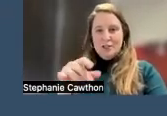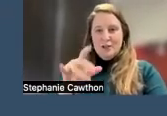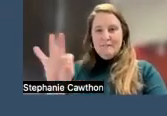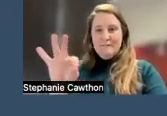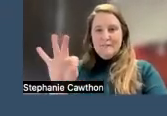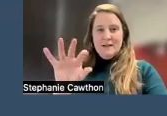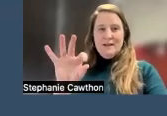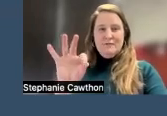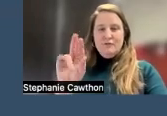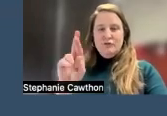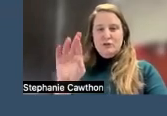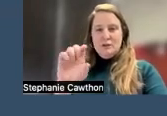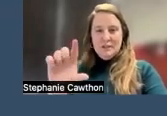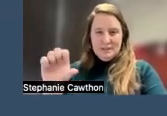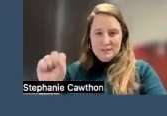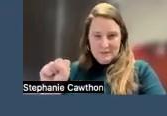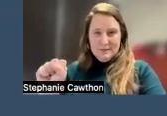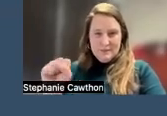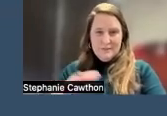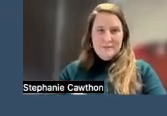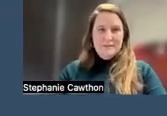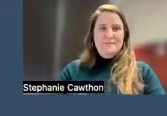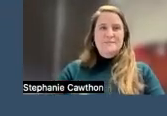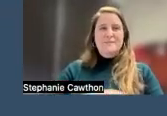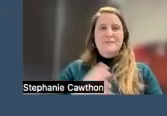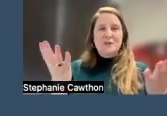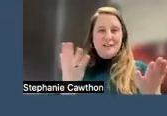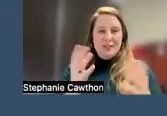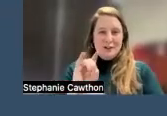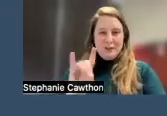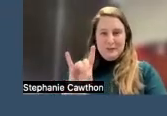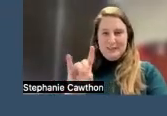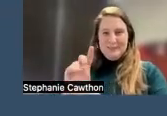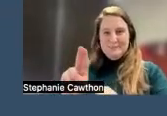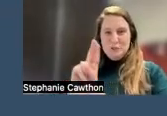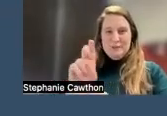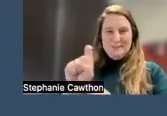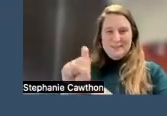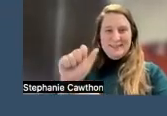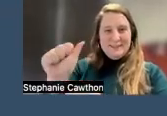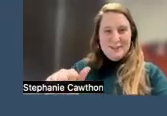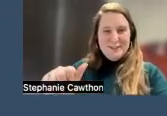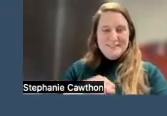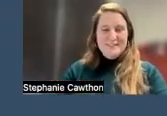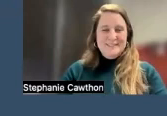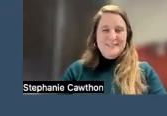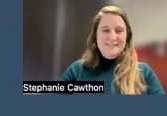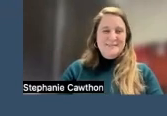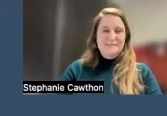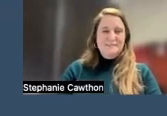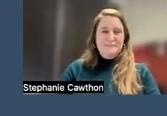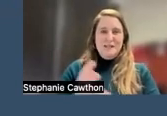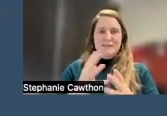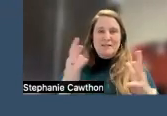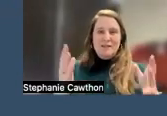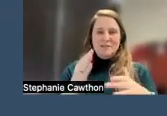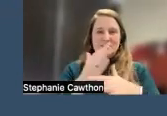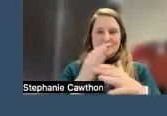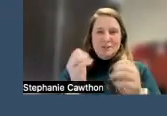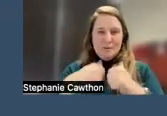Guerra and Jeff Freels. They're here here at the University of Texas at